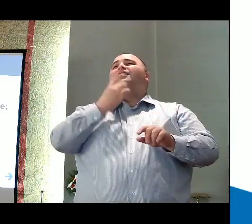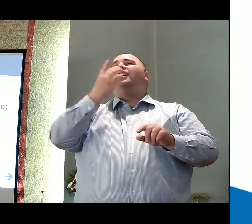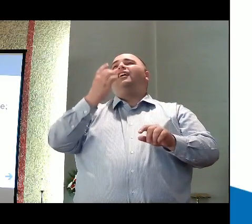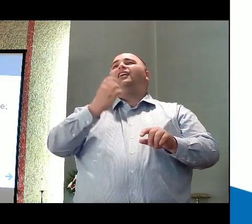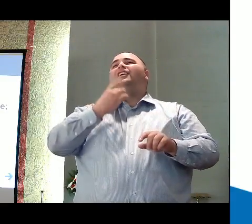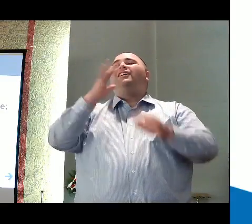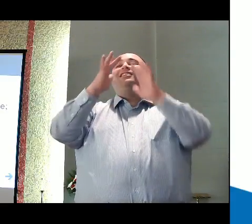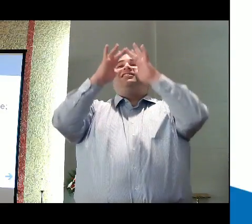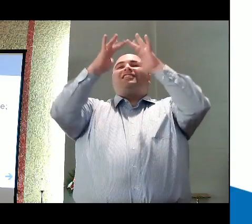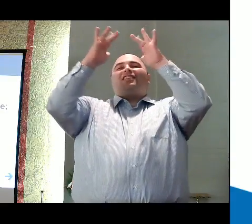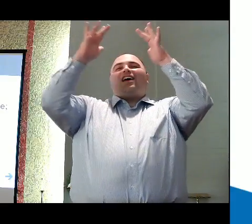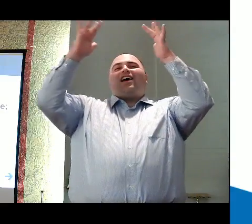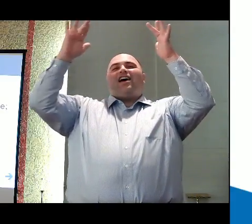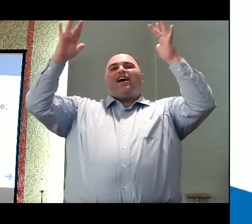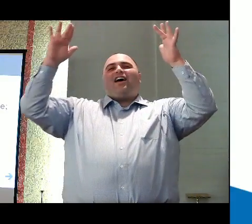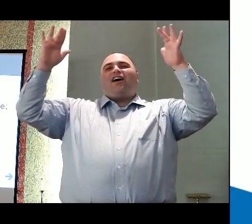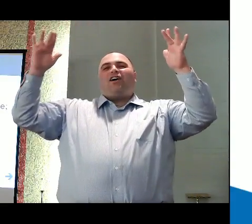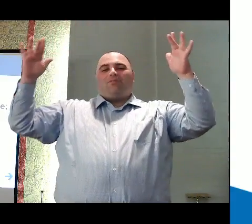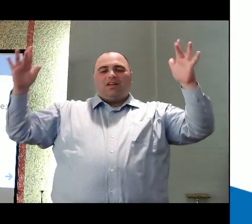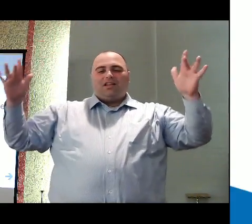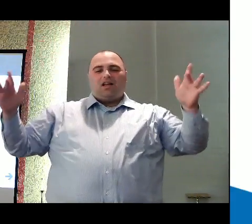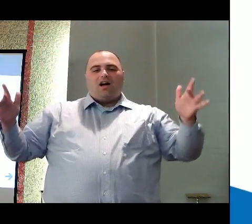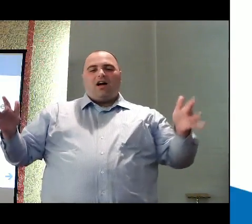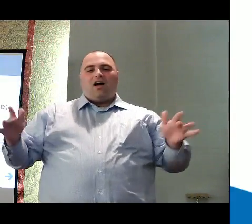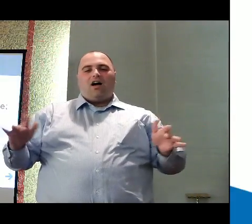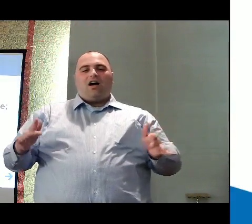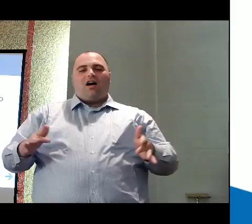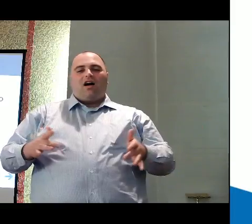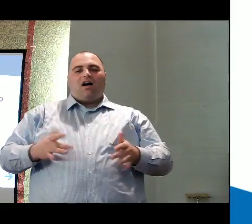and let there be